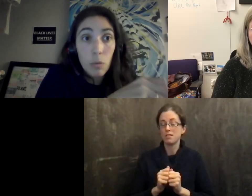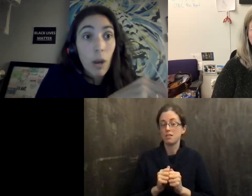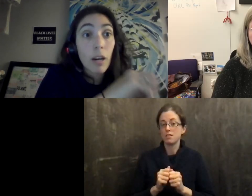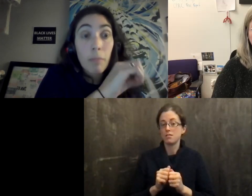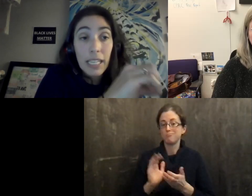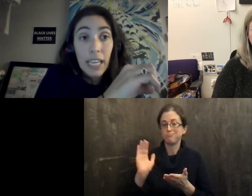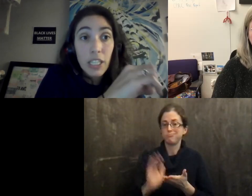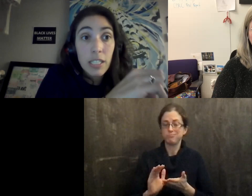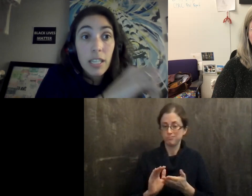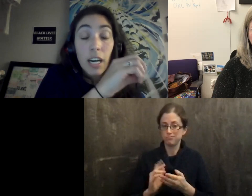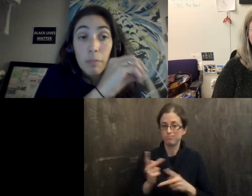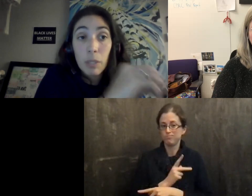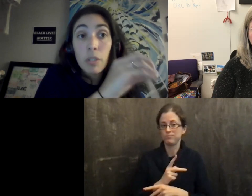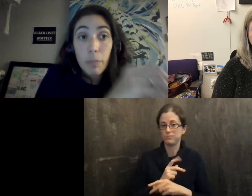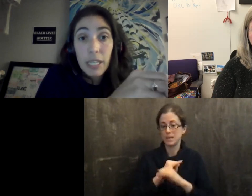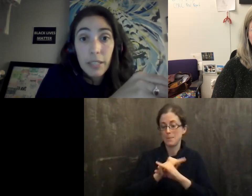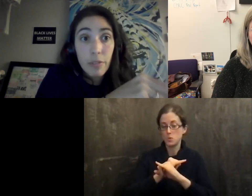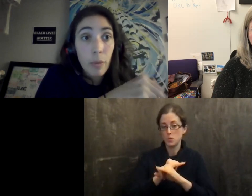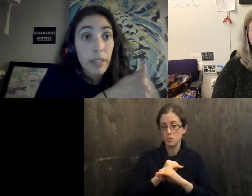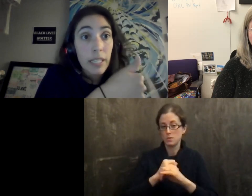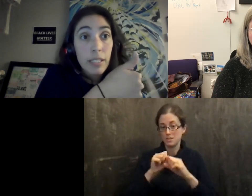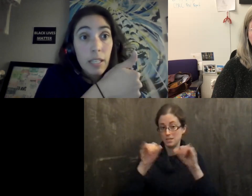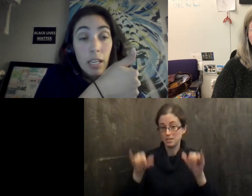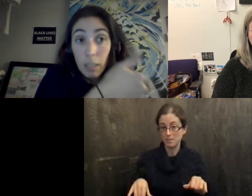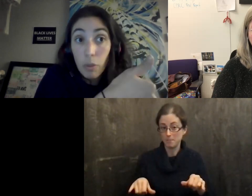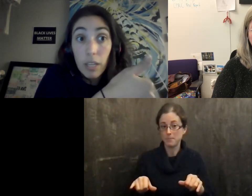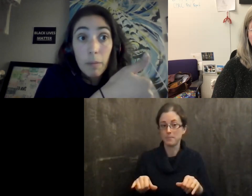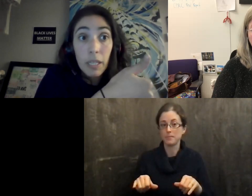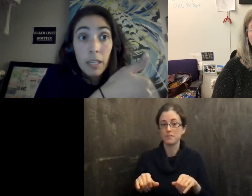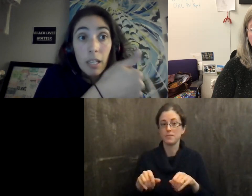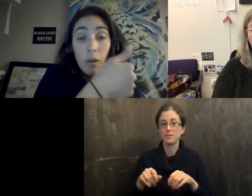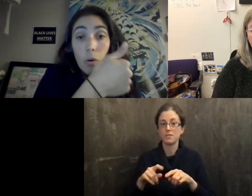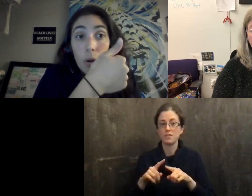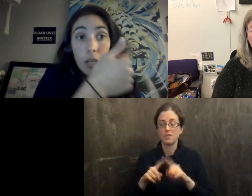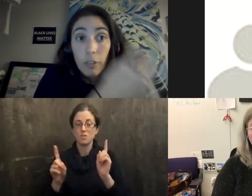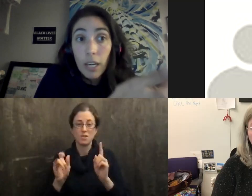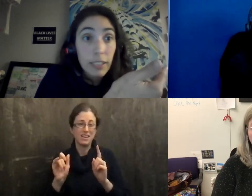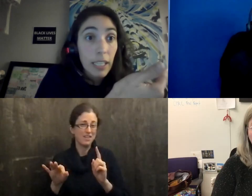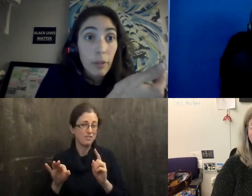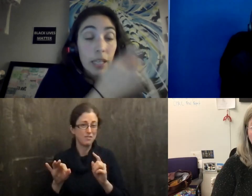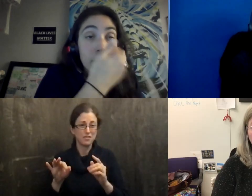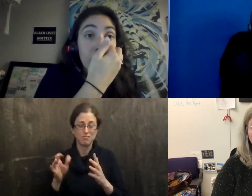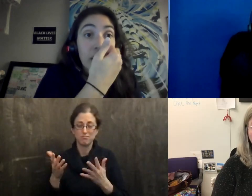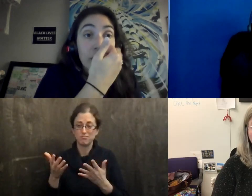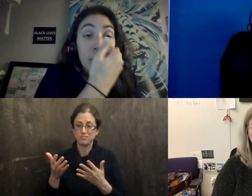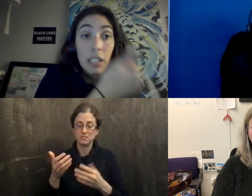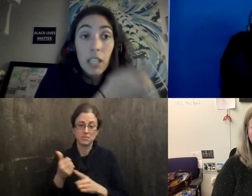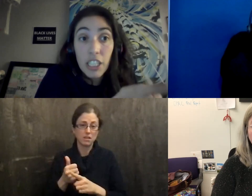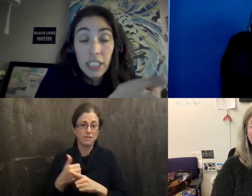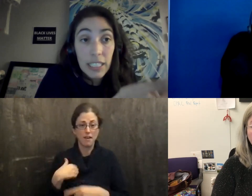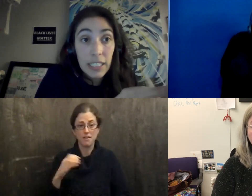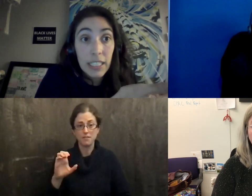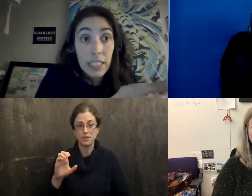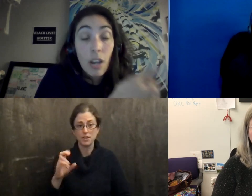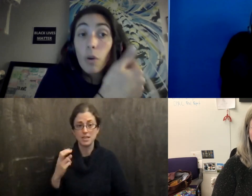systems who are on medications that are immunosuppressives, whether it's chemotherapy for chronic steroids for